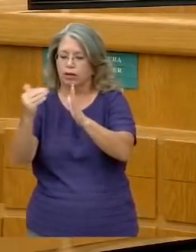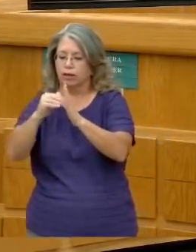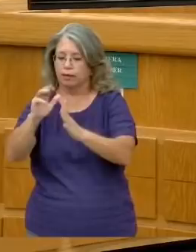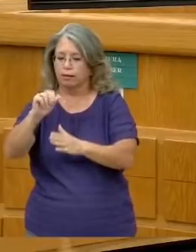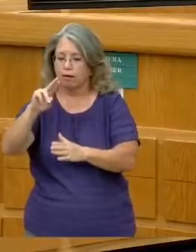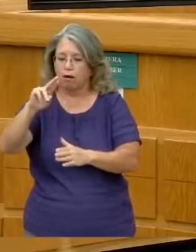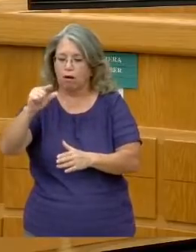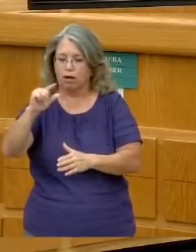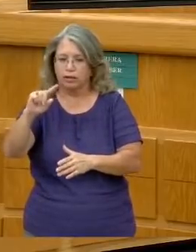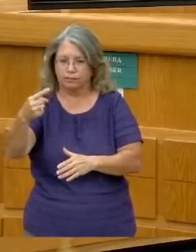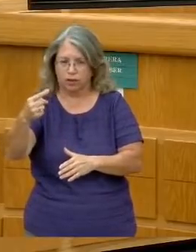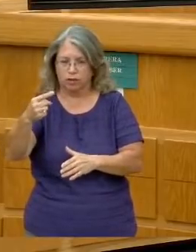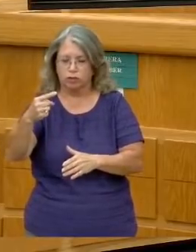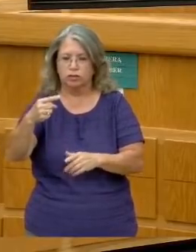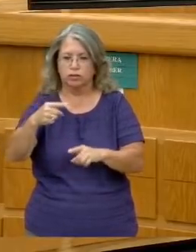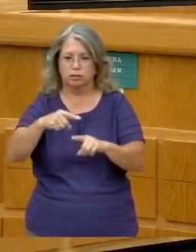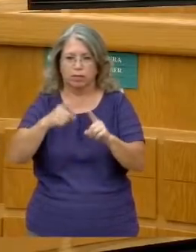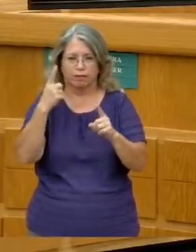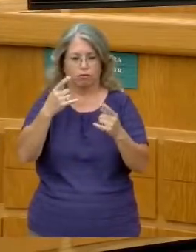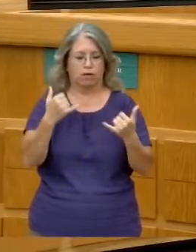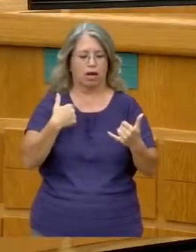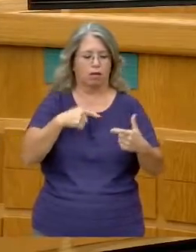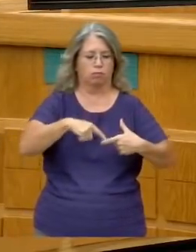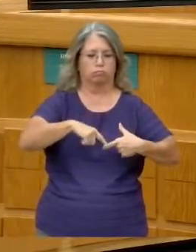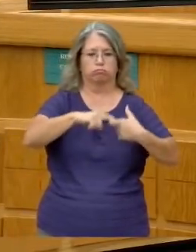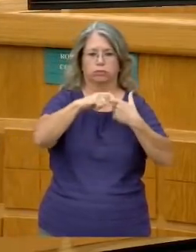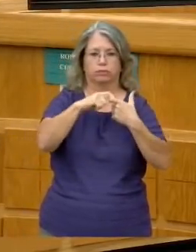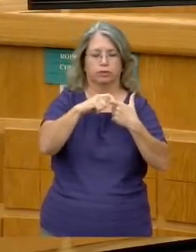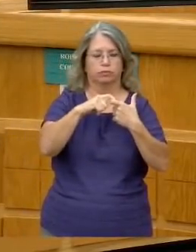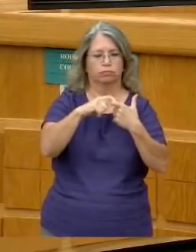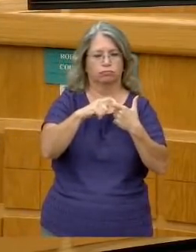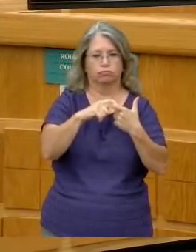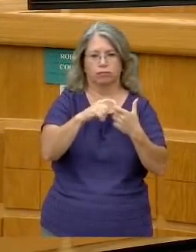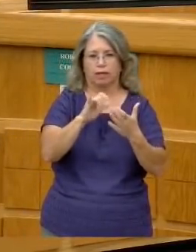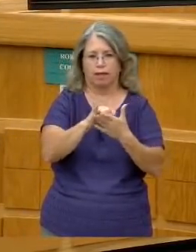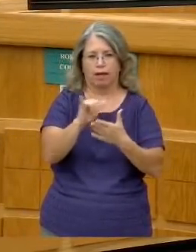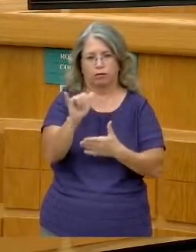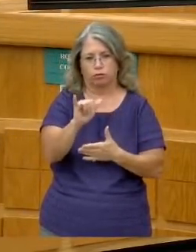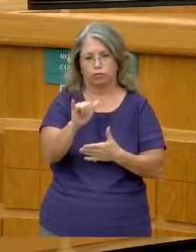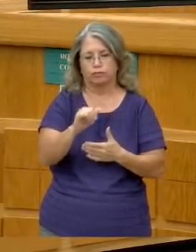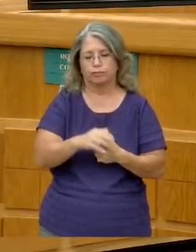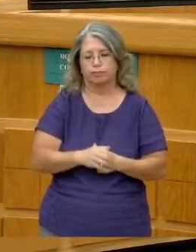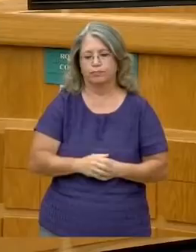it postponed along with these other closures through this time.